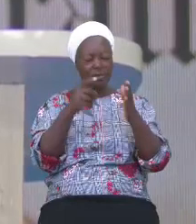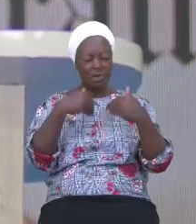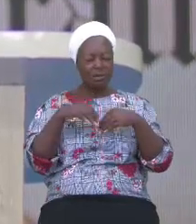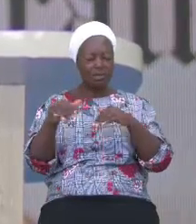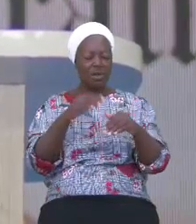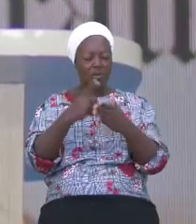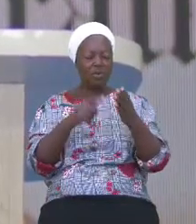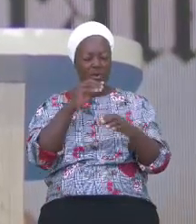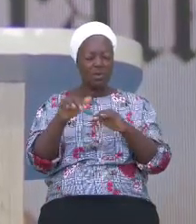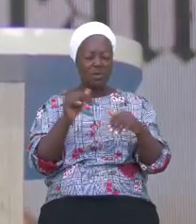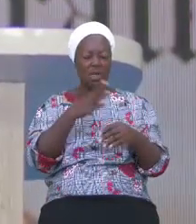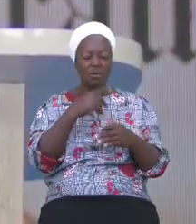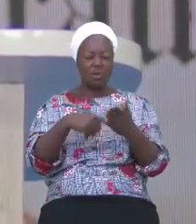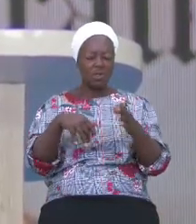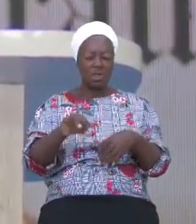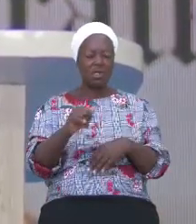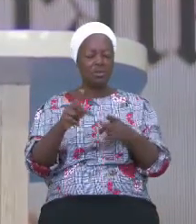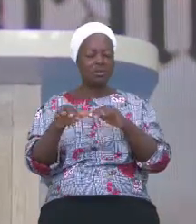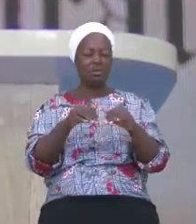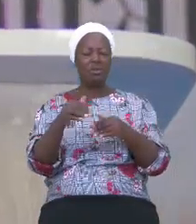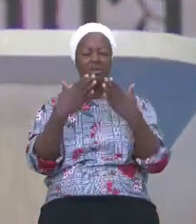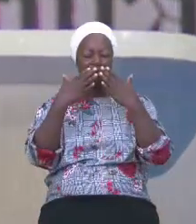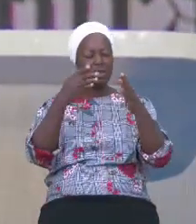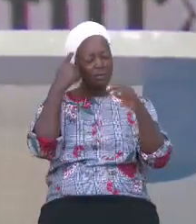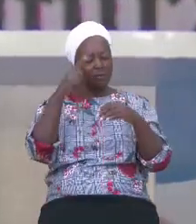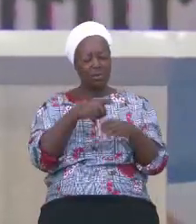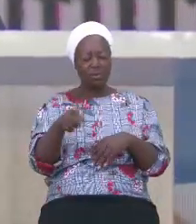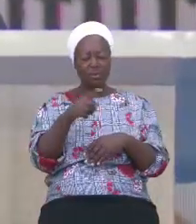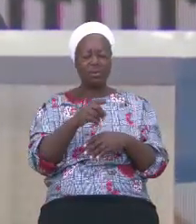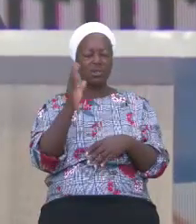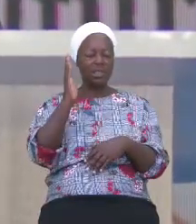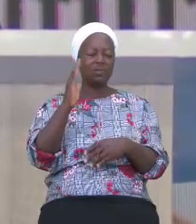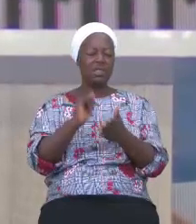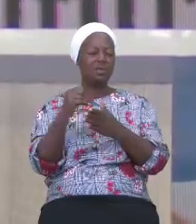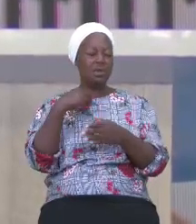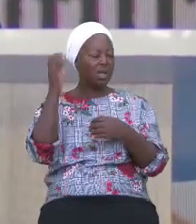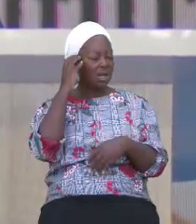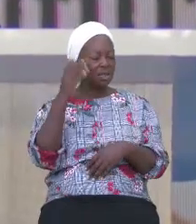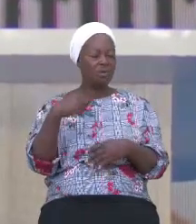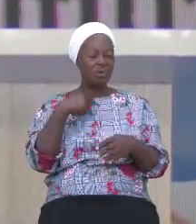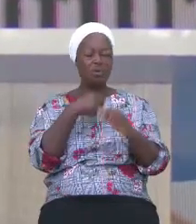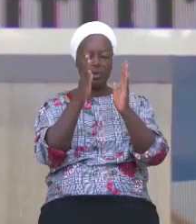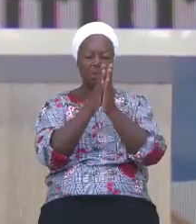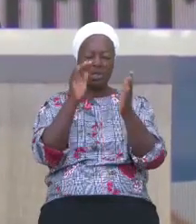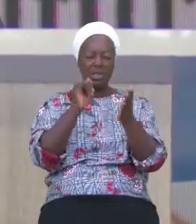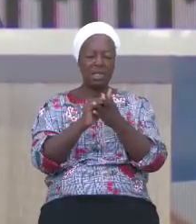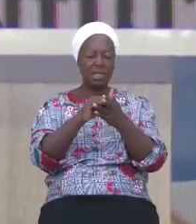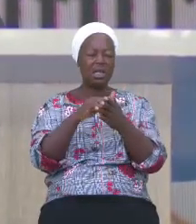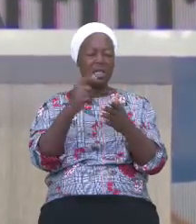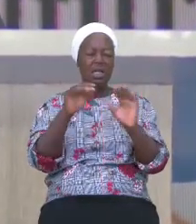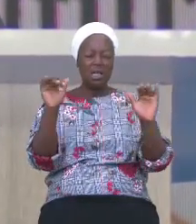you're doing, what you're yet doing. Thank you for those testimonies we heard. We pray that the